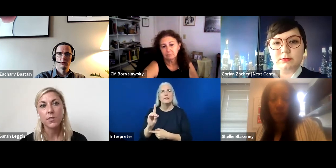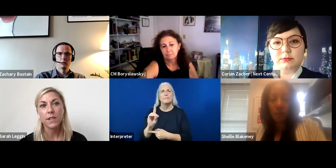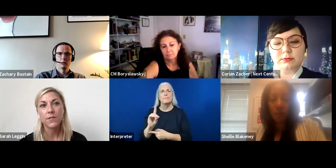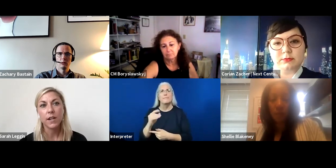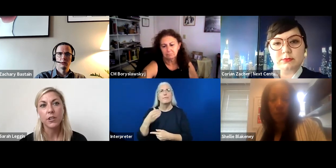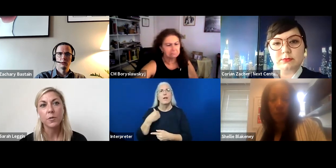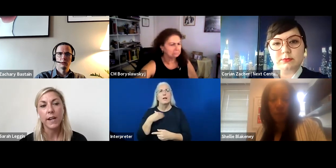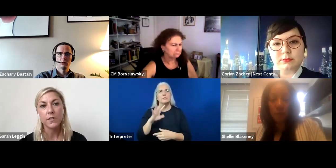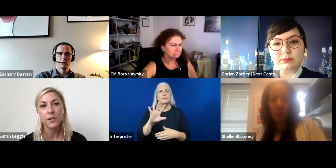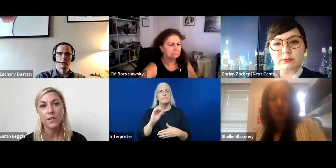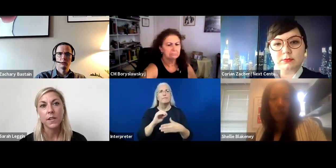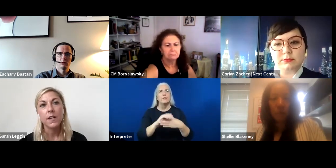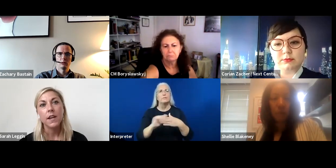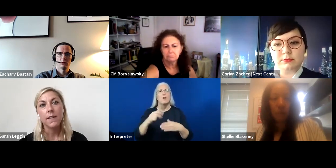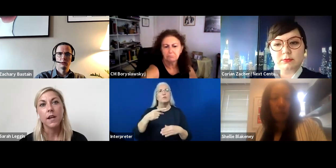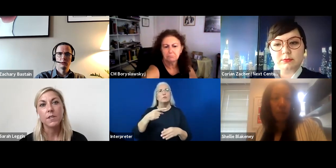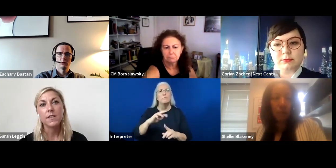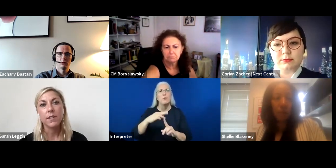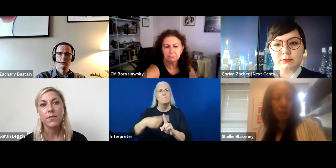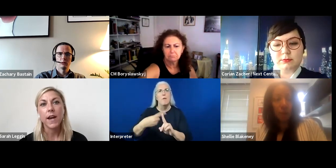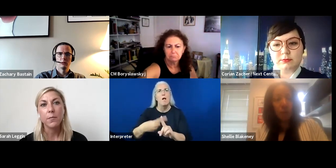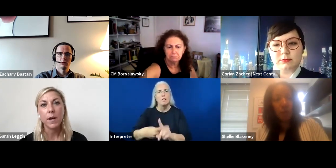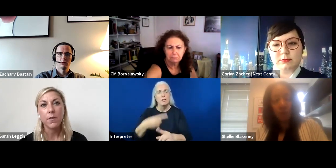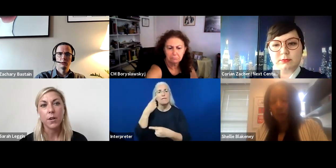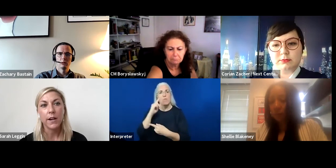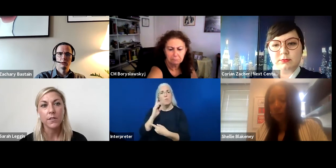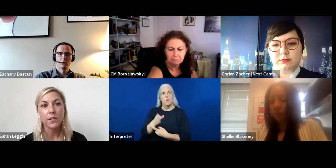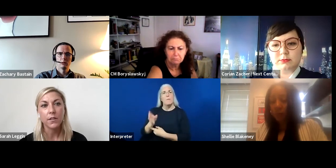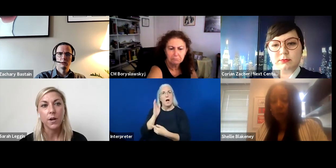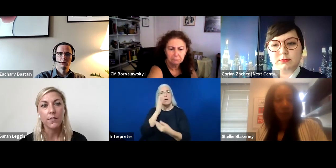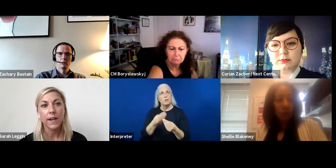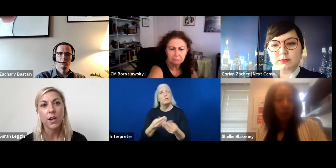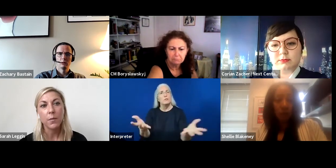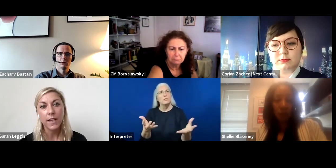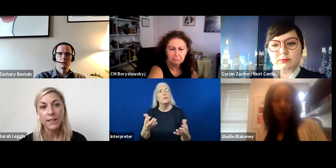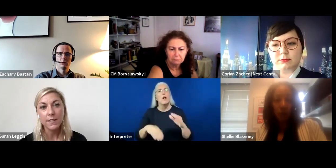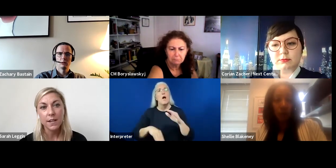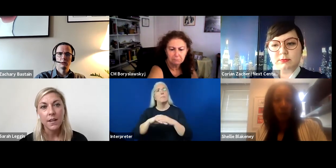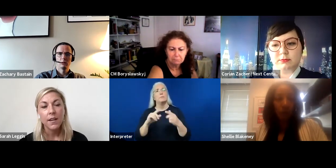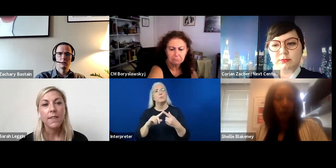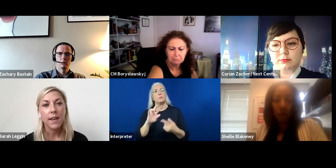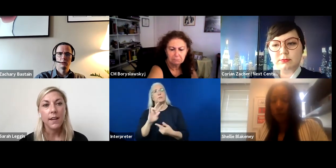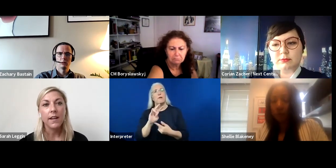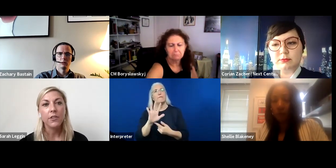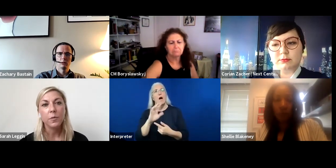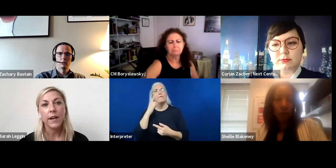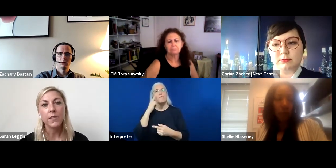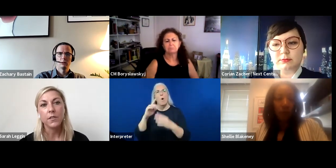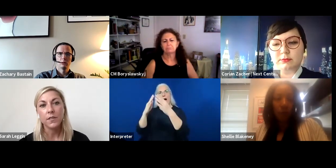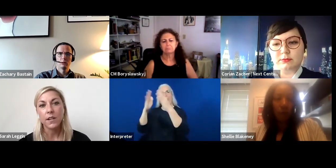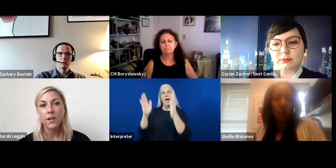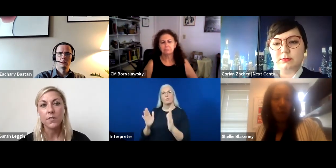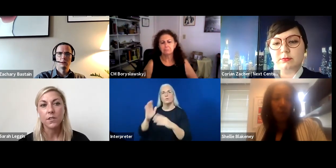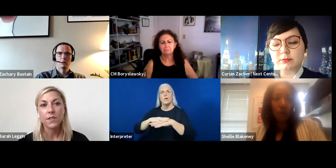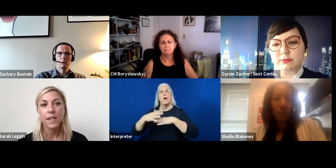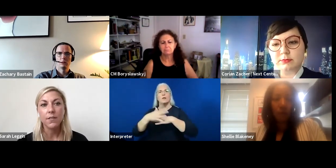broadband service for eligible households, and then up to $75 a month for households on qualifying tribal lands. And then eligible households